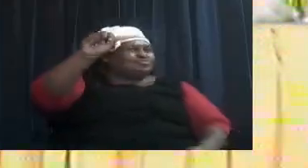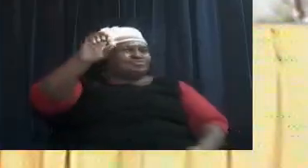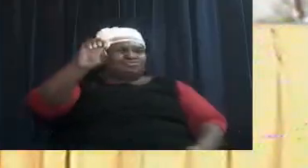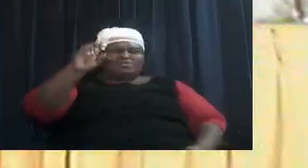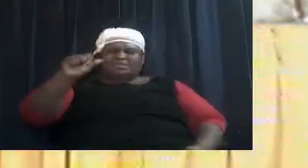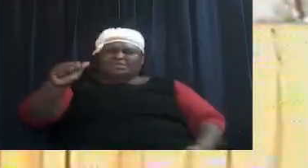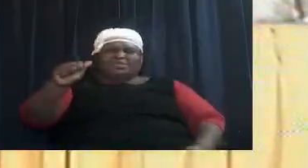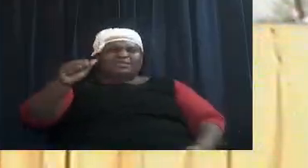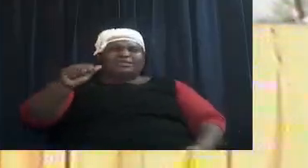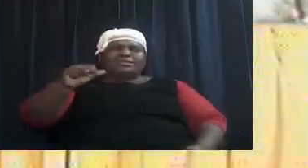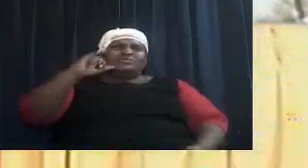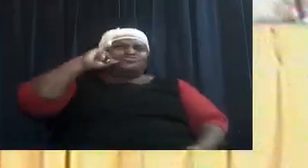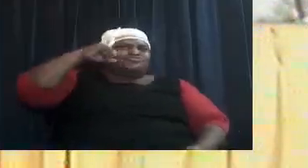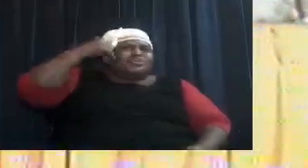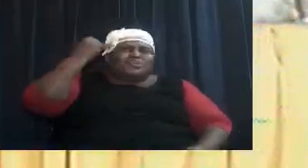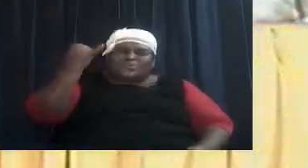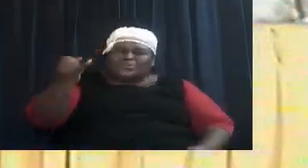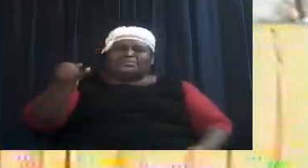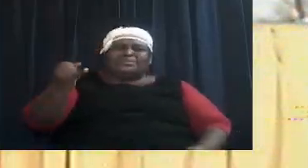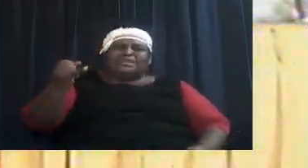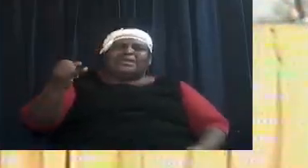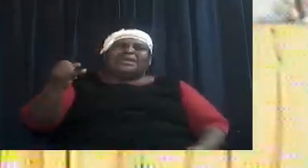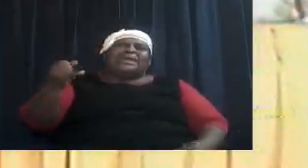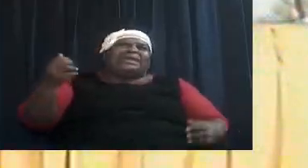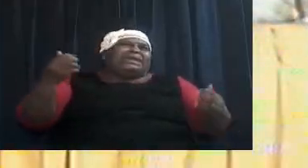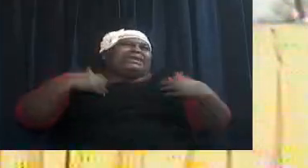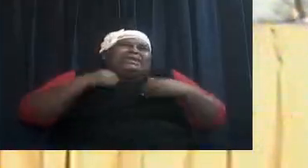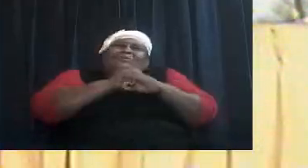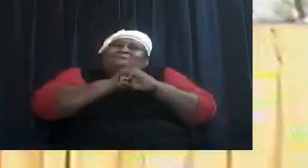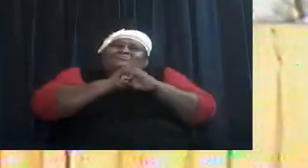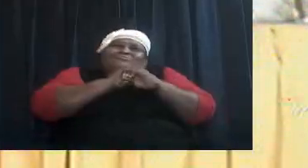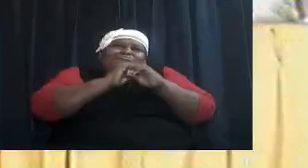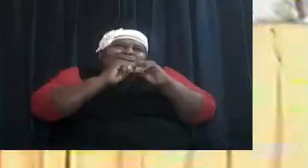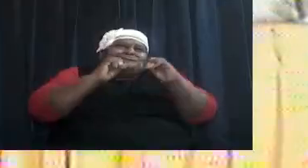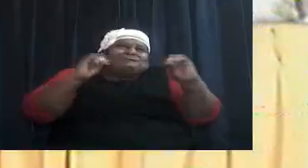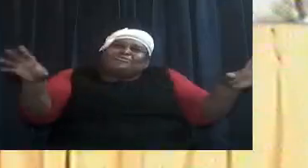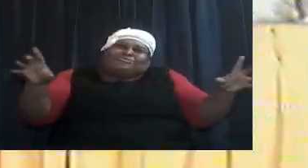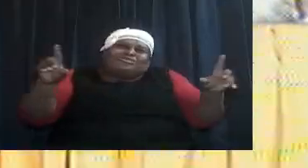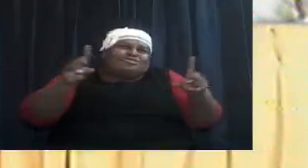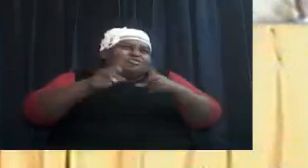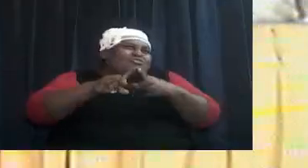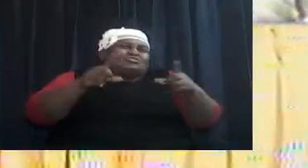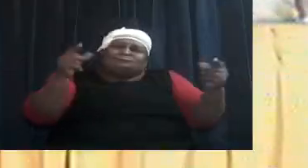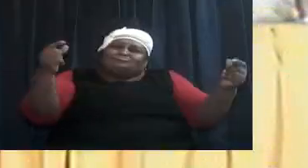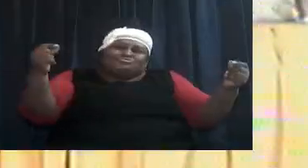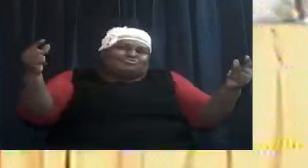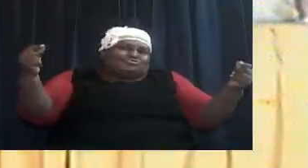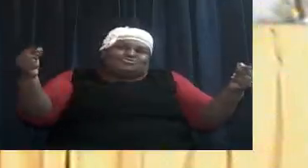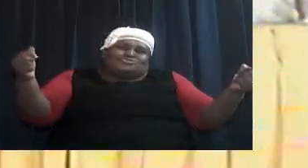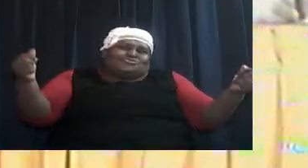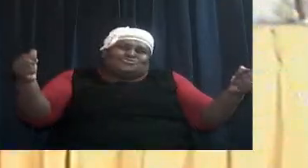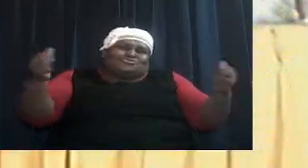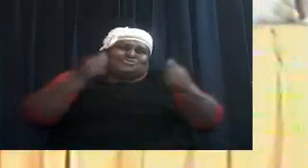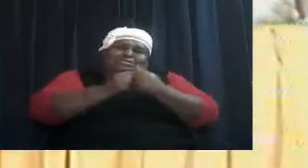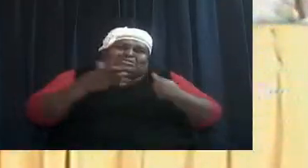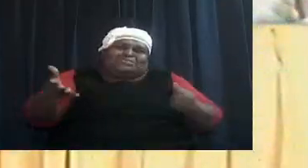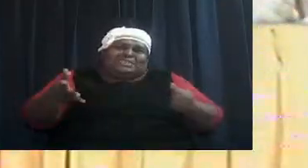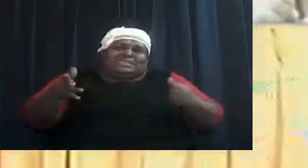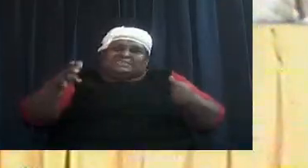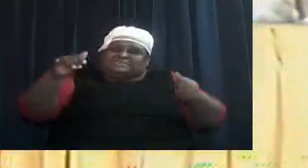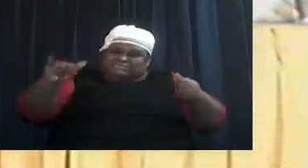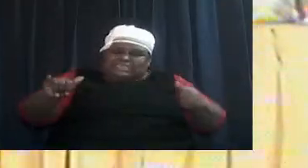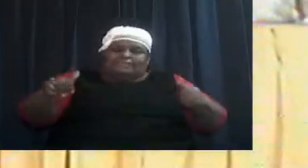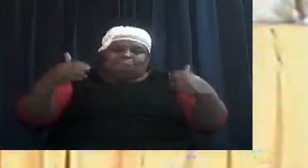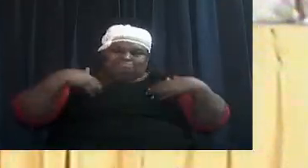is that Judah had nothing to do with his enemy, with her enemy. Yes, she still had